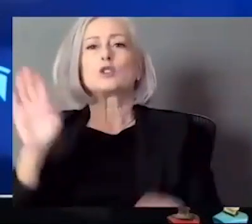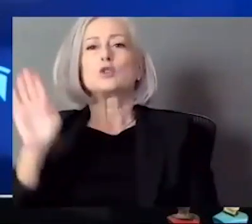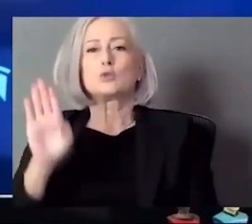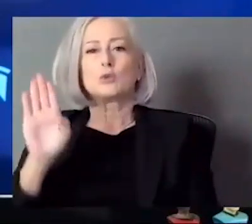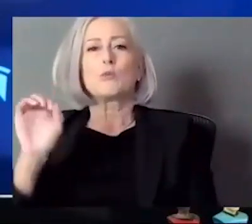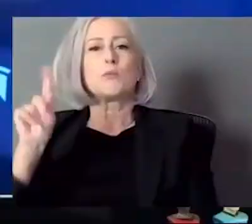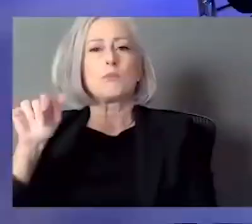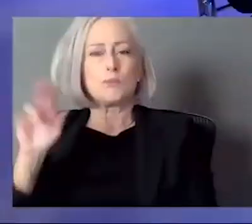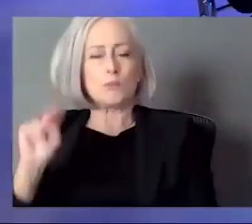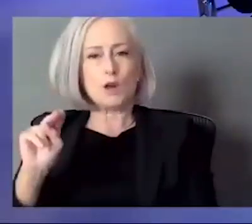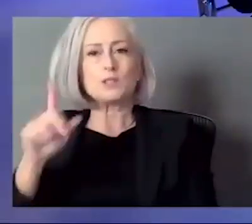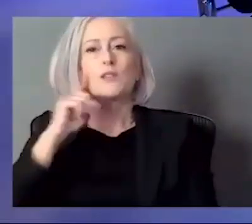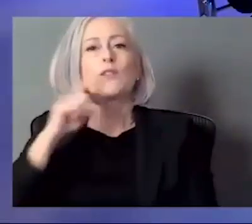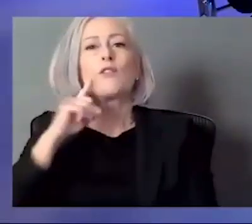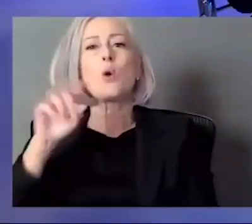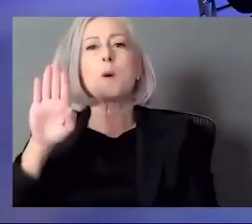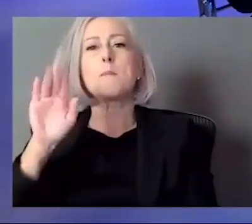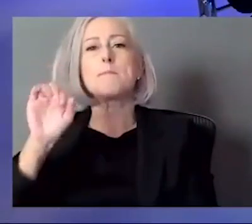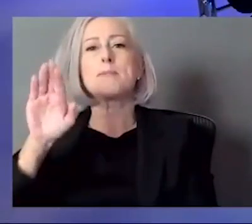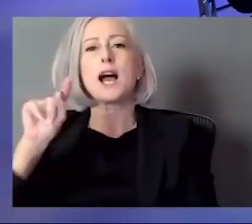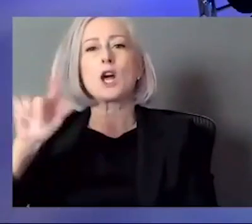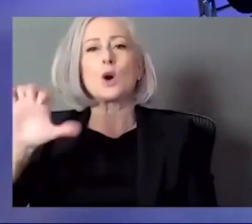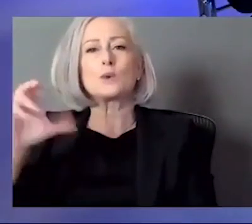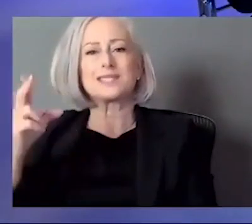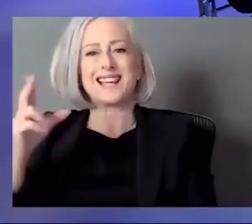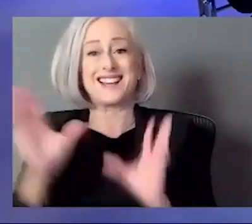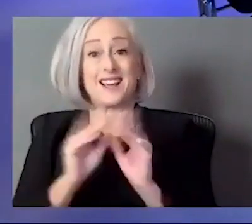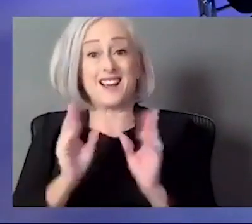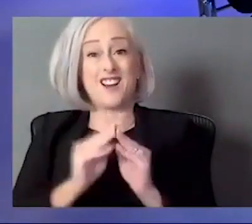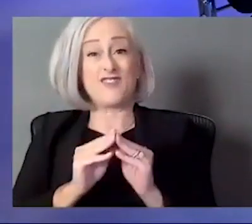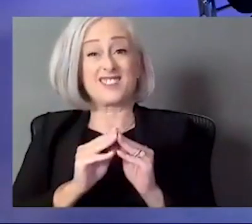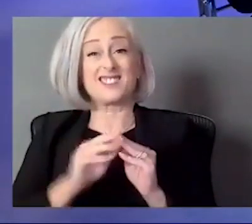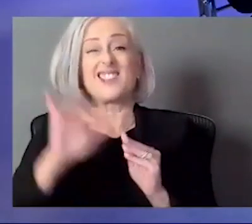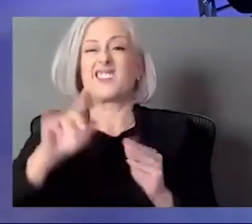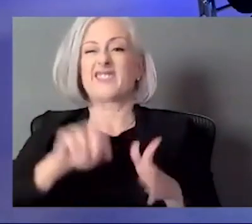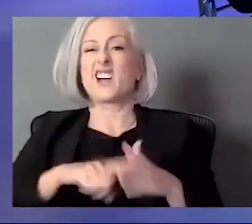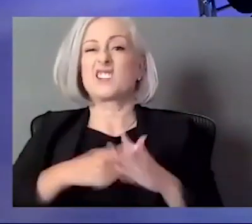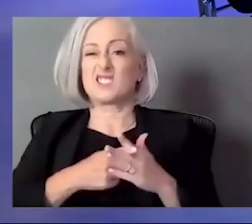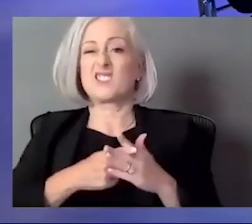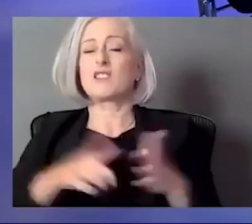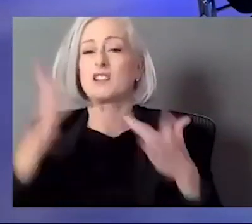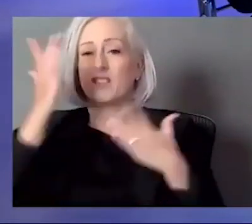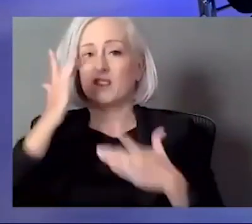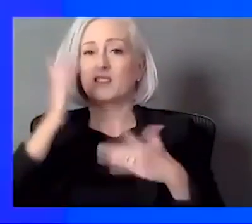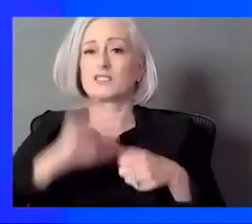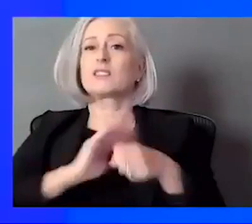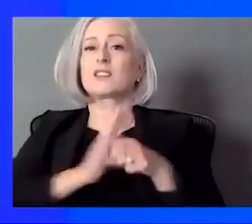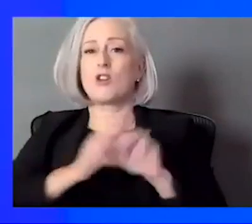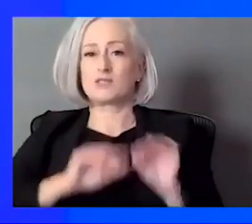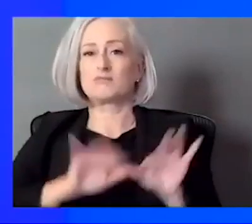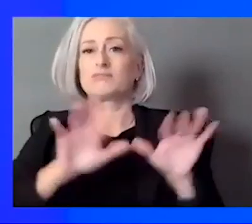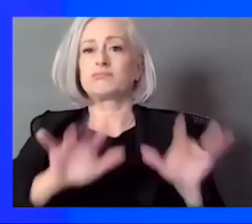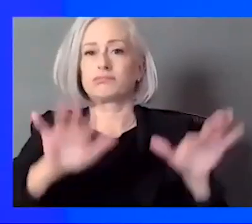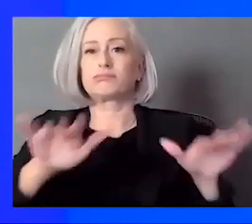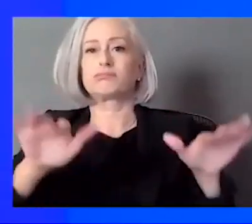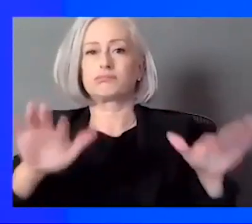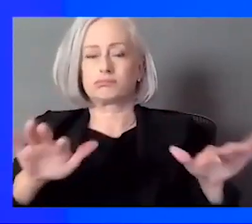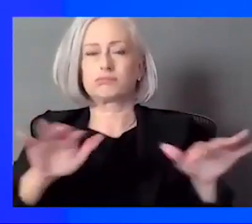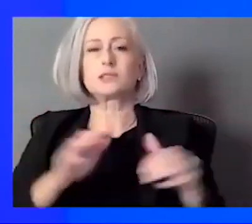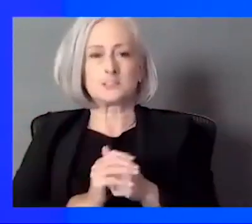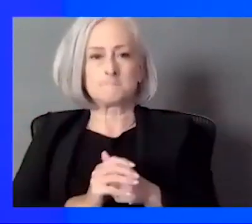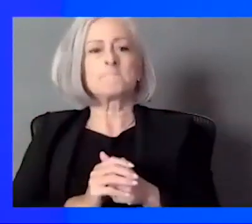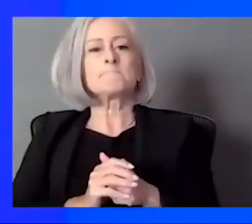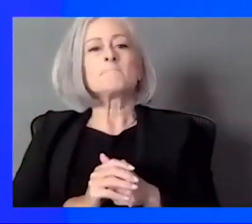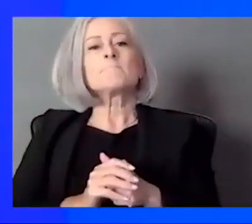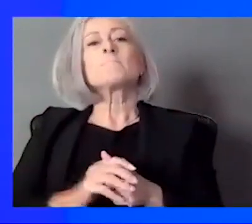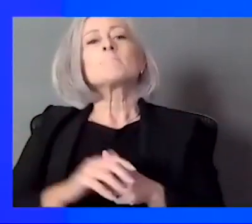it was. Yeah, exactly. And, we had her in that our 2 rooms where we have